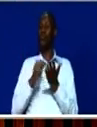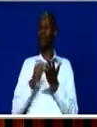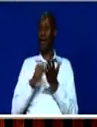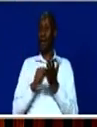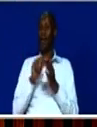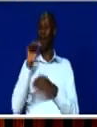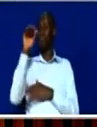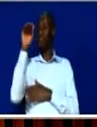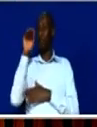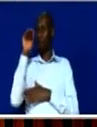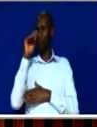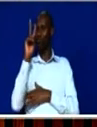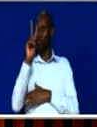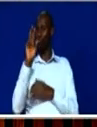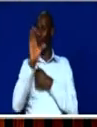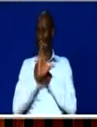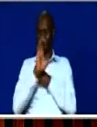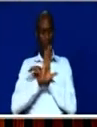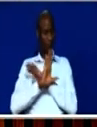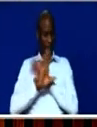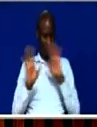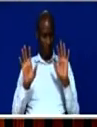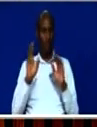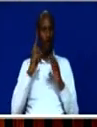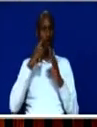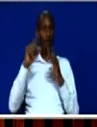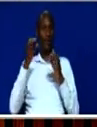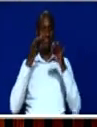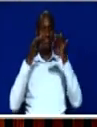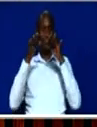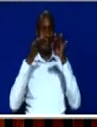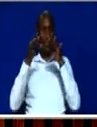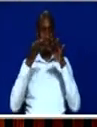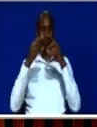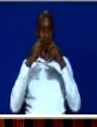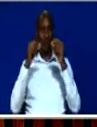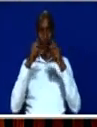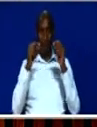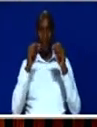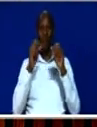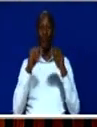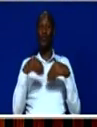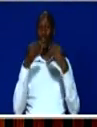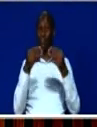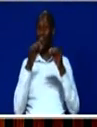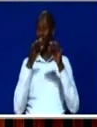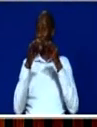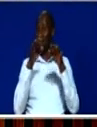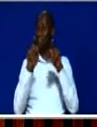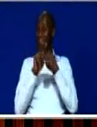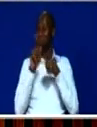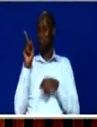about bilateral trade. 2 countries. So those are the correct definitions of the 2 terms, and the moment you give us such definitions,